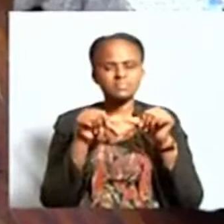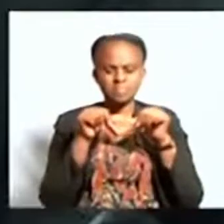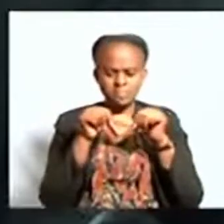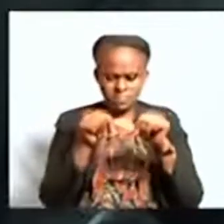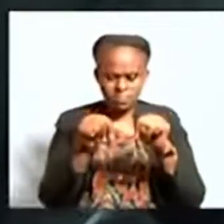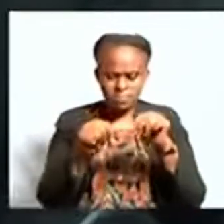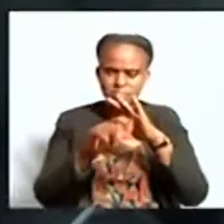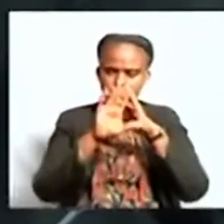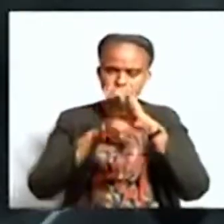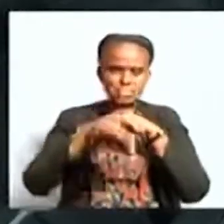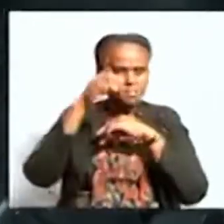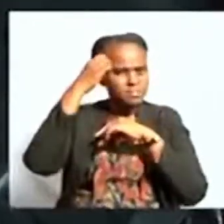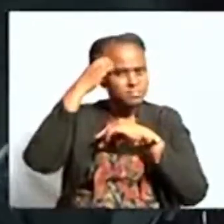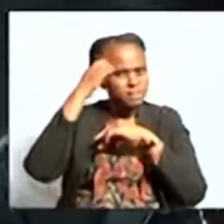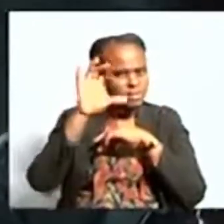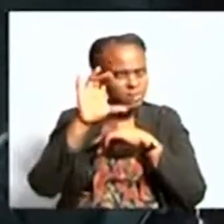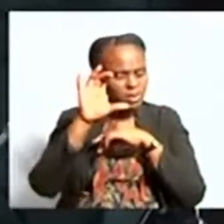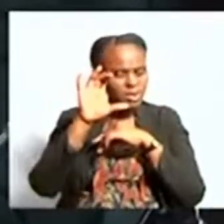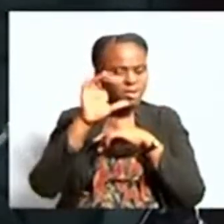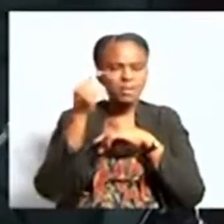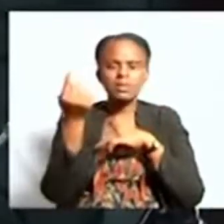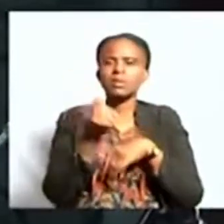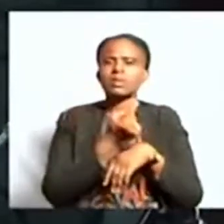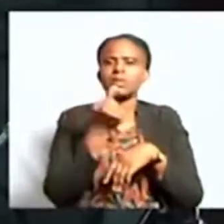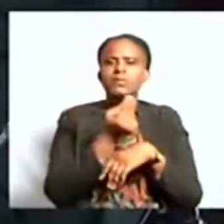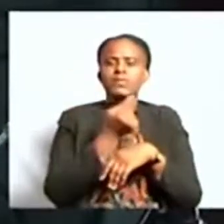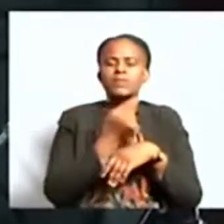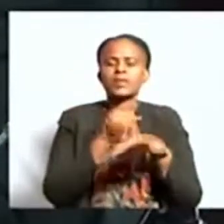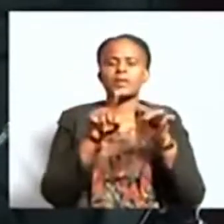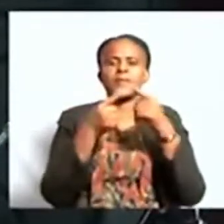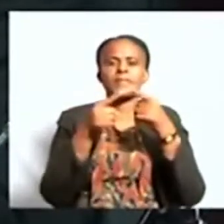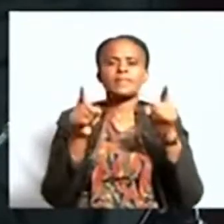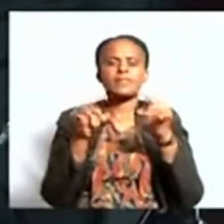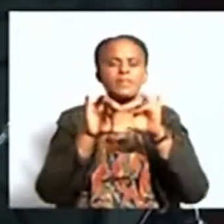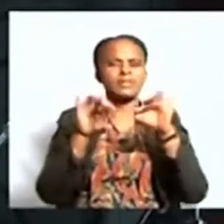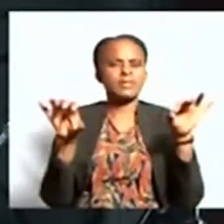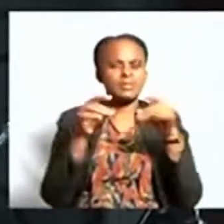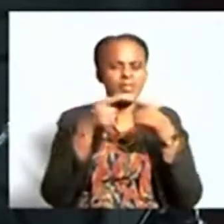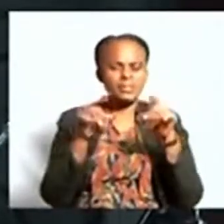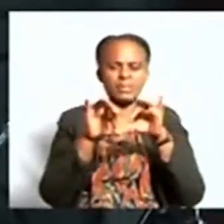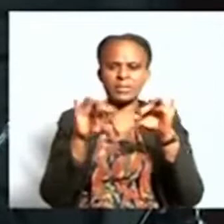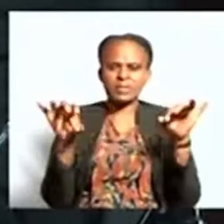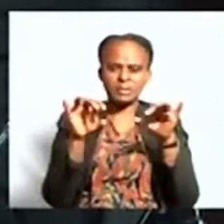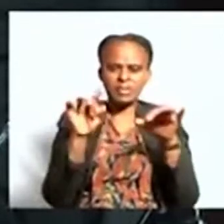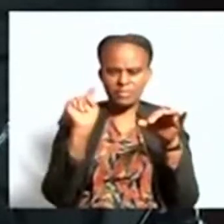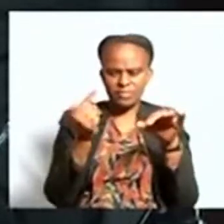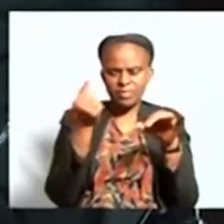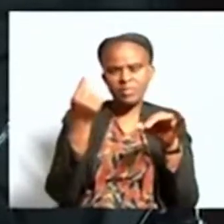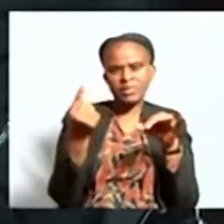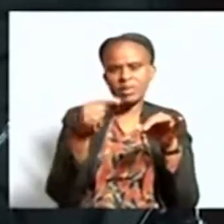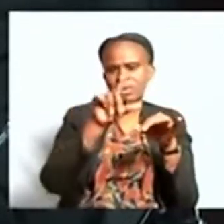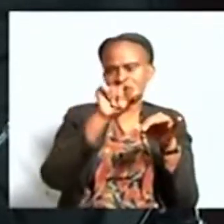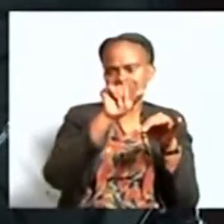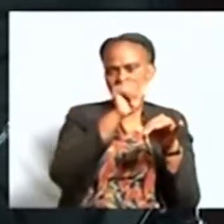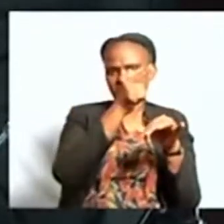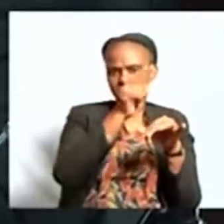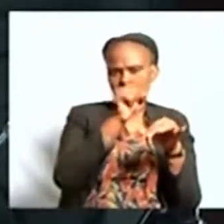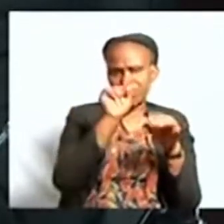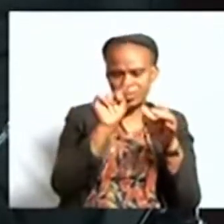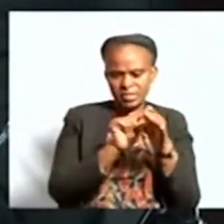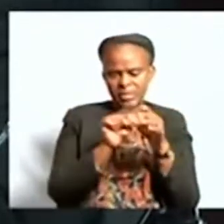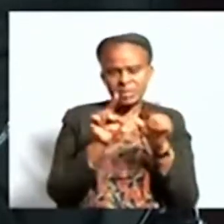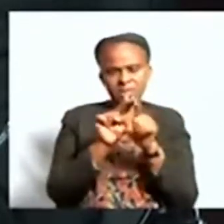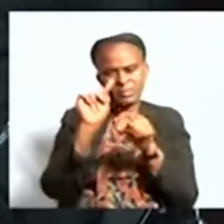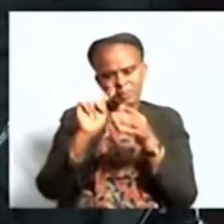under Chingola, except that the distinction is that The first one is 2021, and the next one